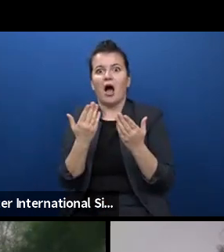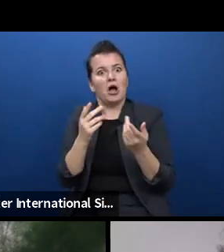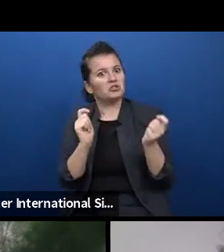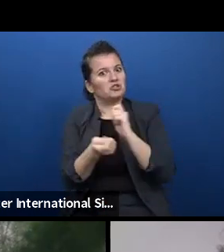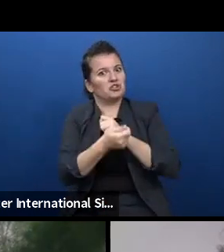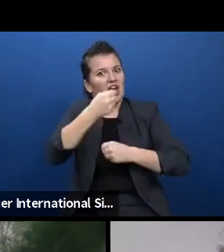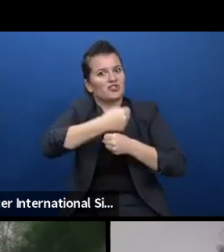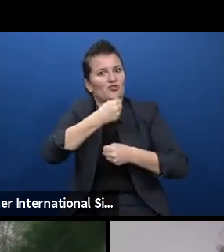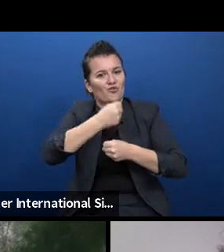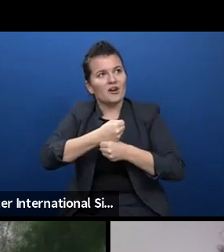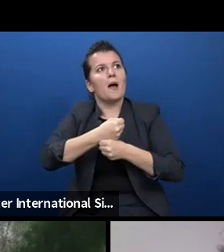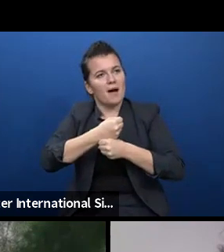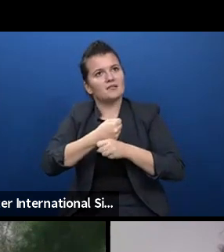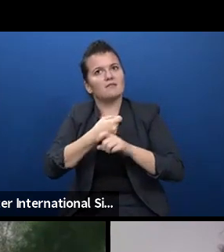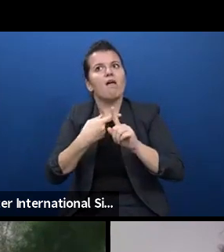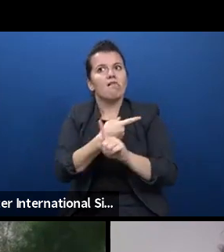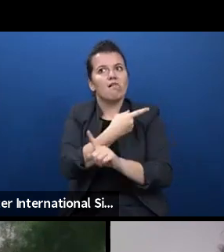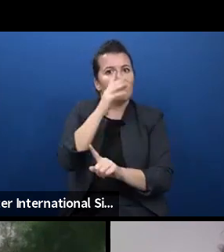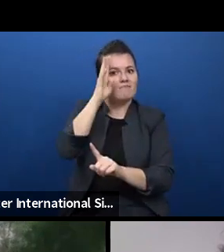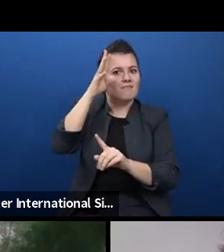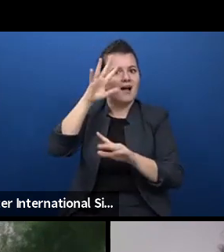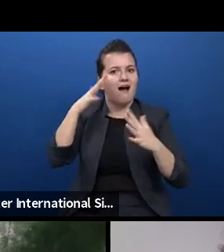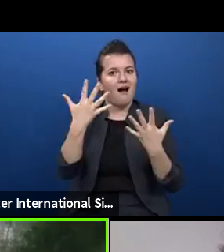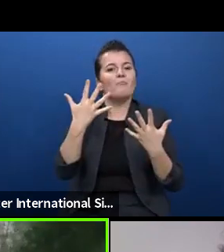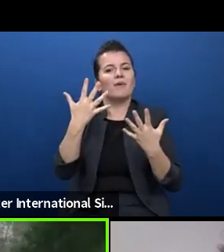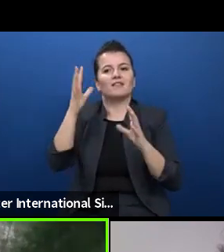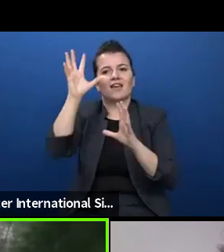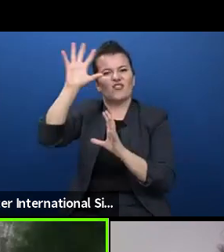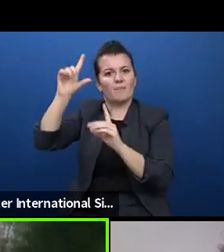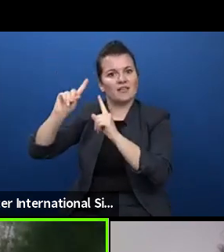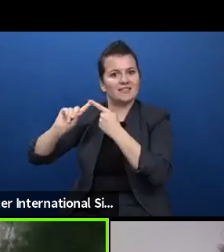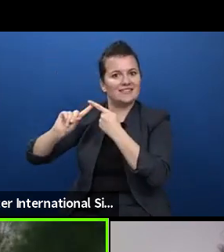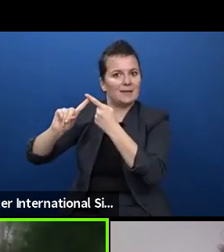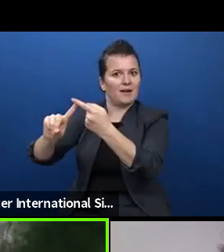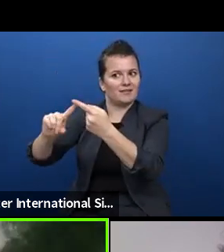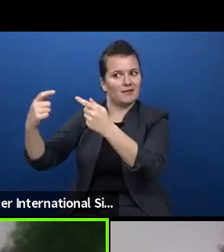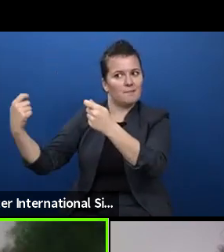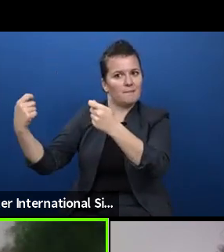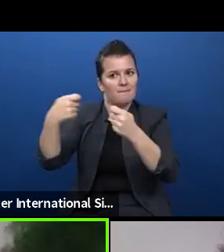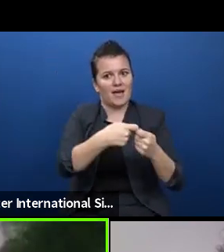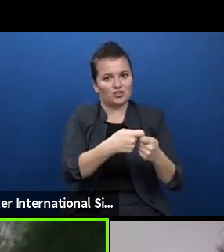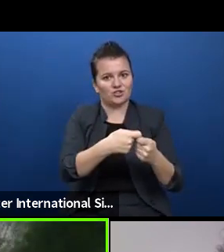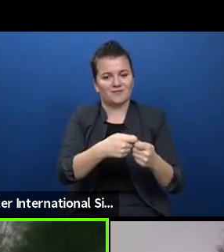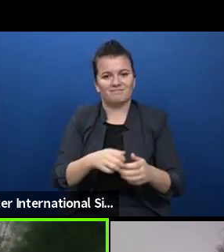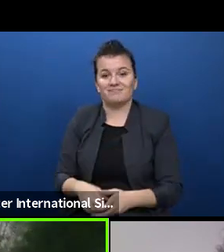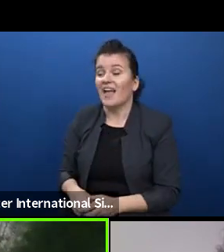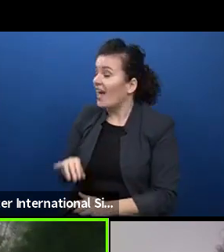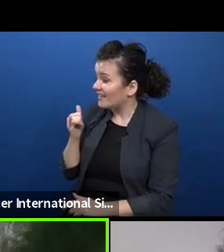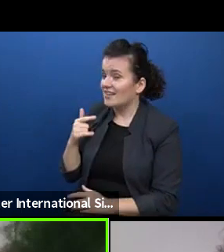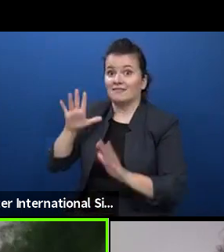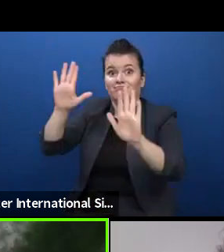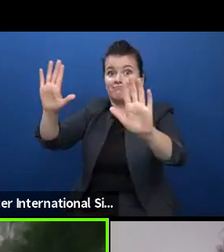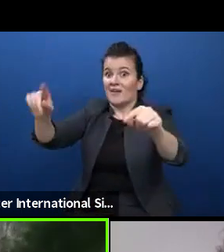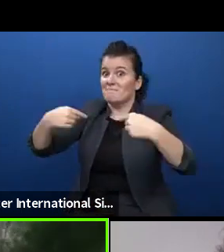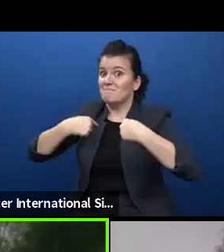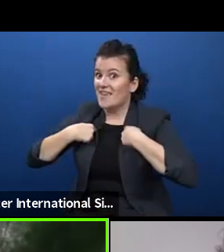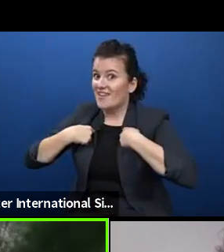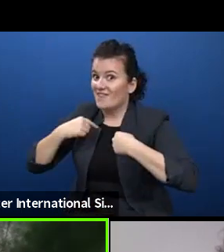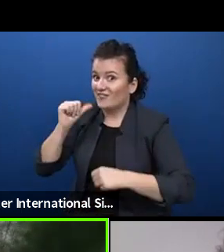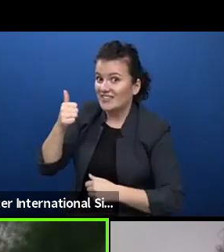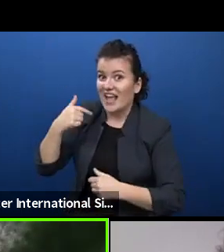on environmental sustainability? Yeah. So I'll talk about me first. I have had such a great time over the last